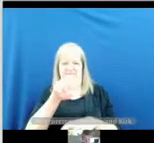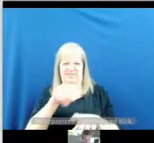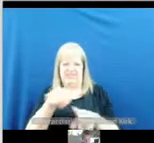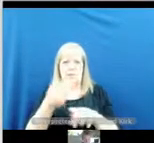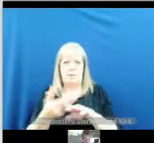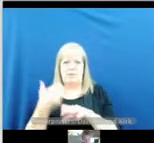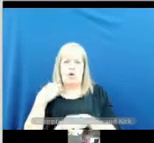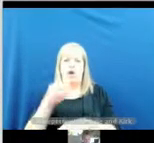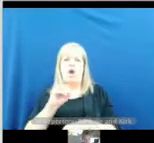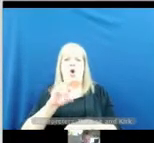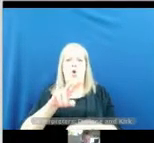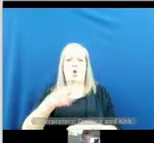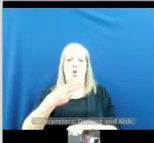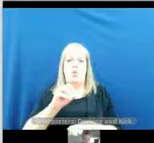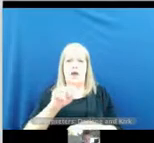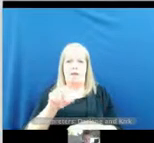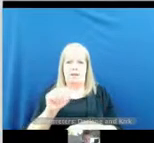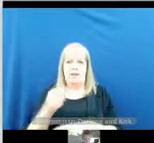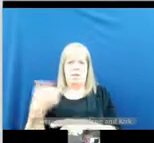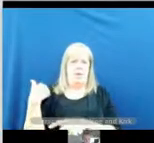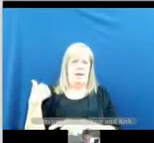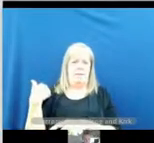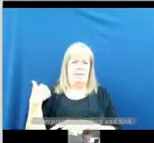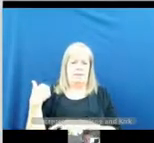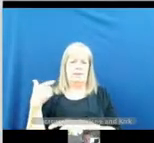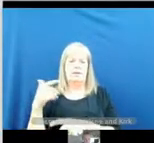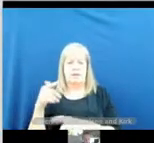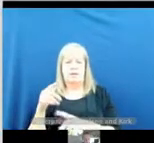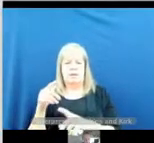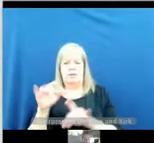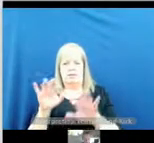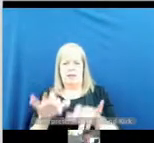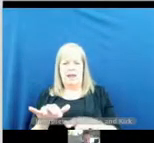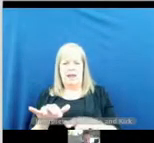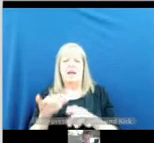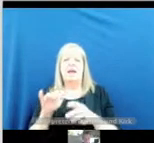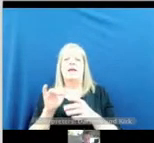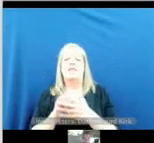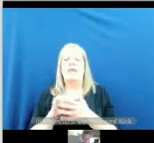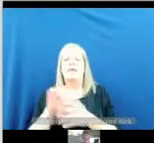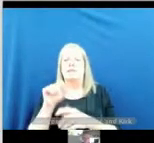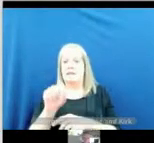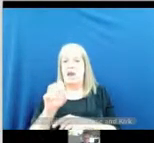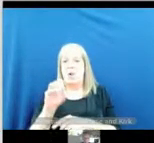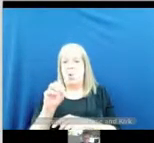Rhonda reminded me that it's org